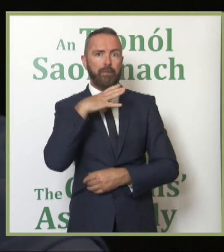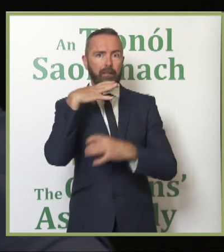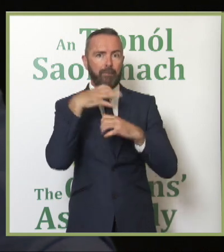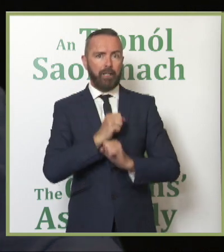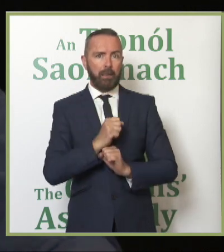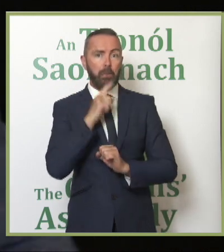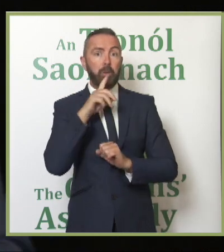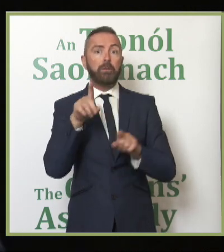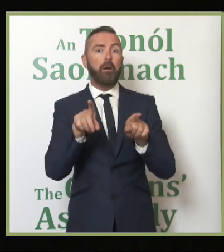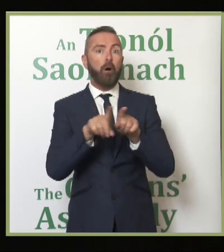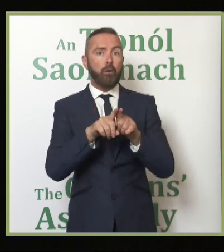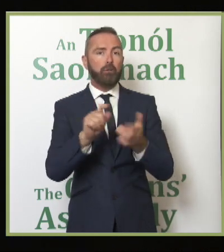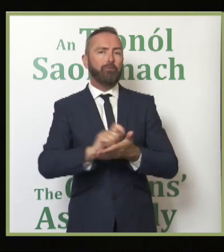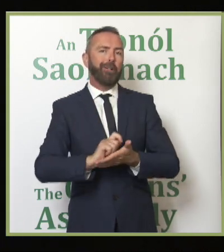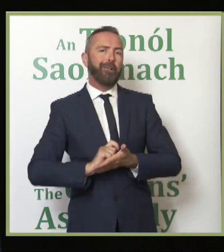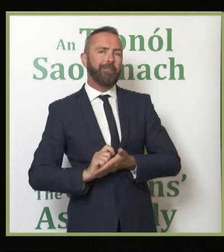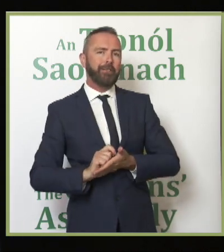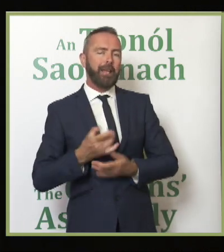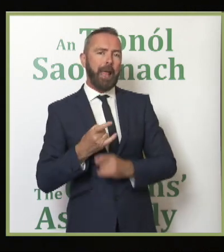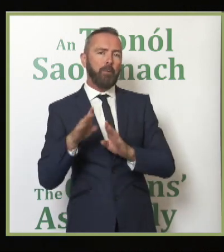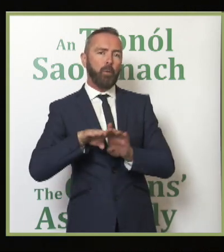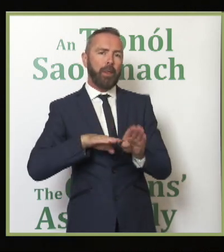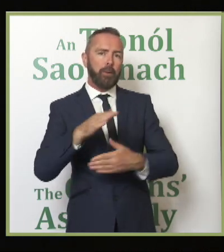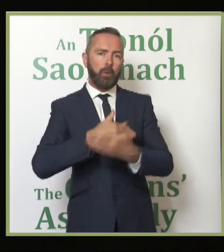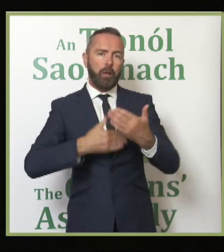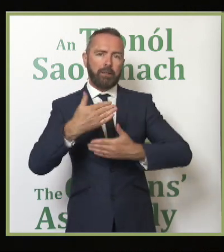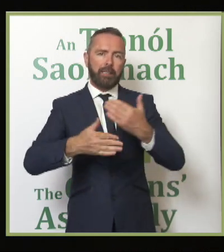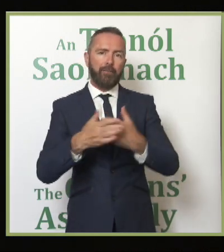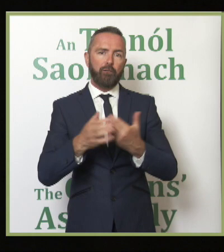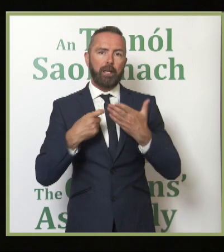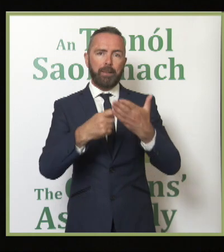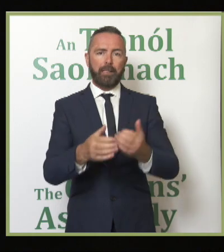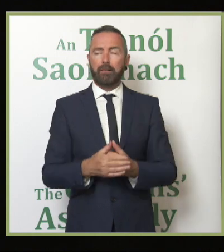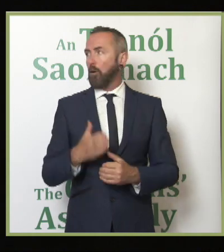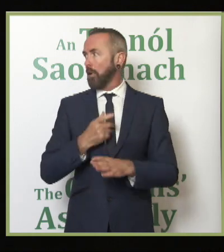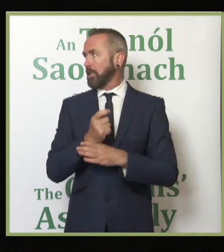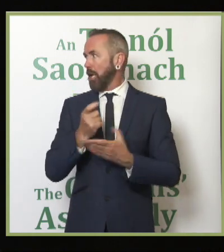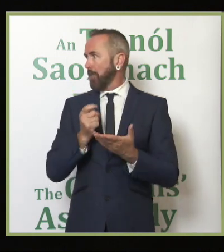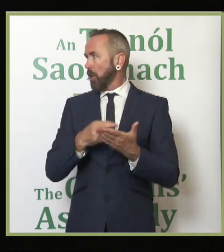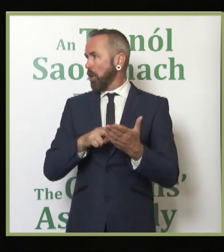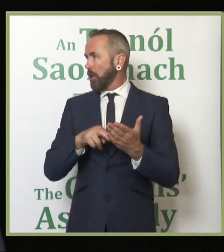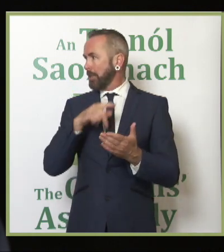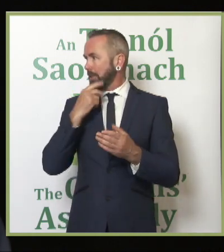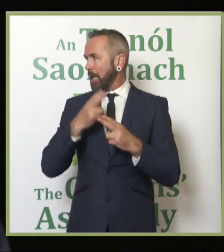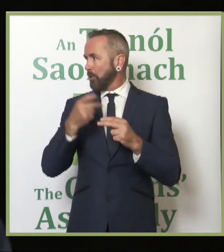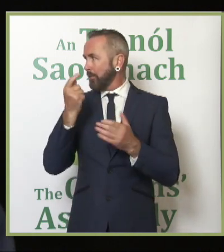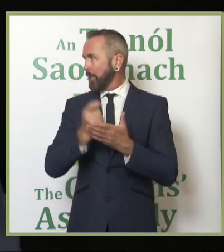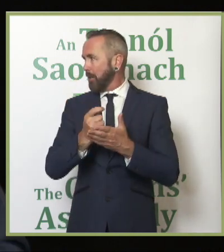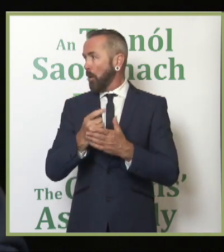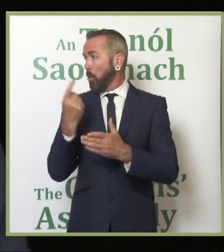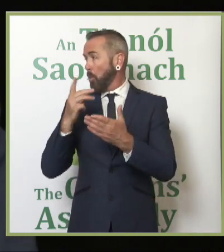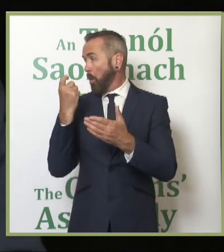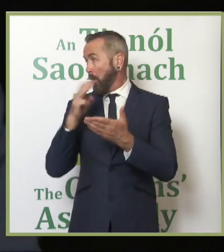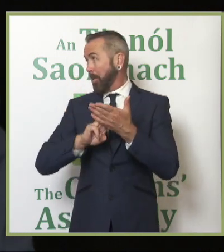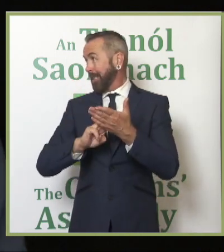it'll help us in the process of developing recommendations. So that's my timer saying I'm out of time, so I'm very quickly going to fly through. If I can borrow another minute,